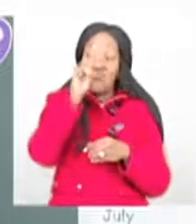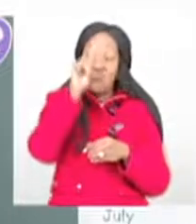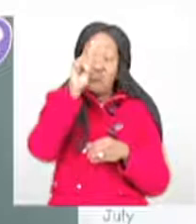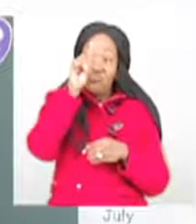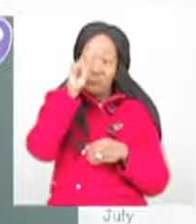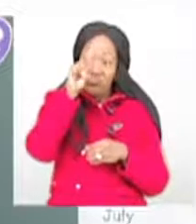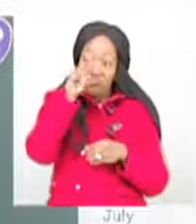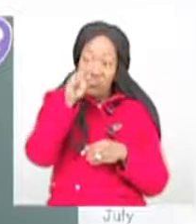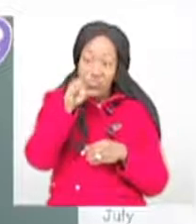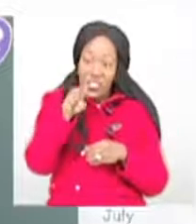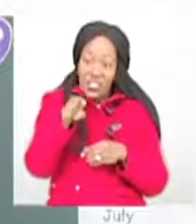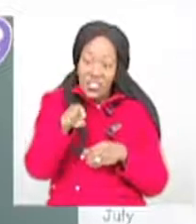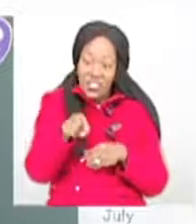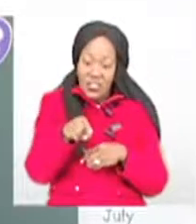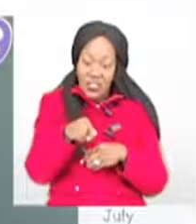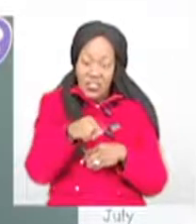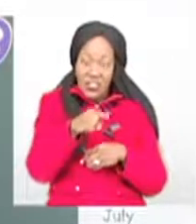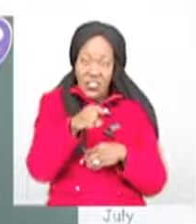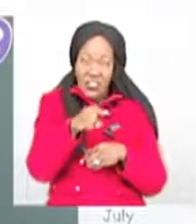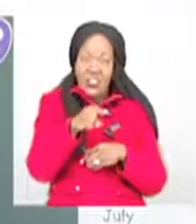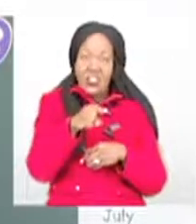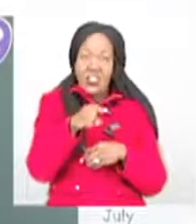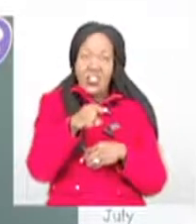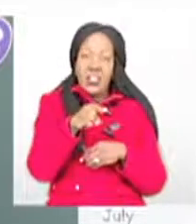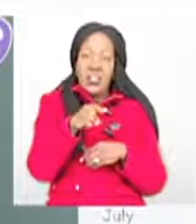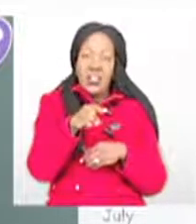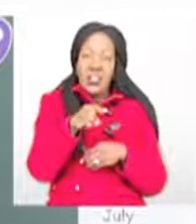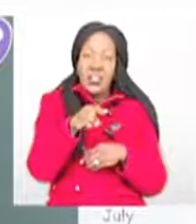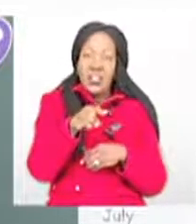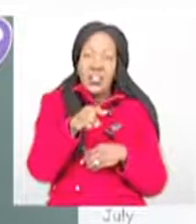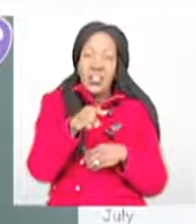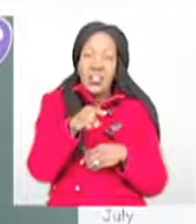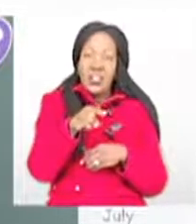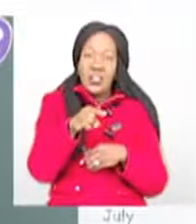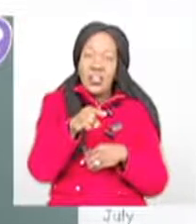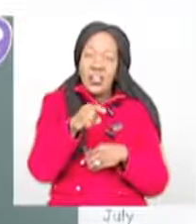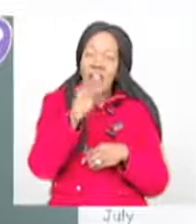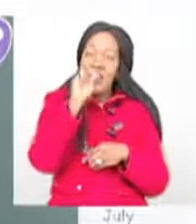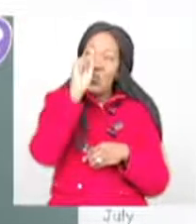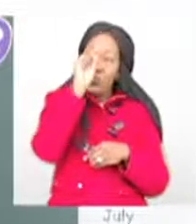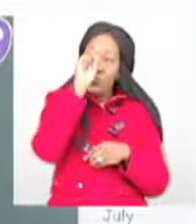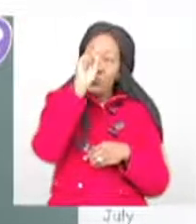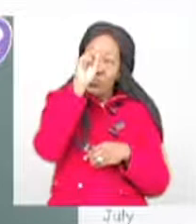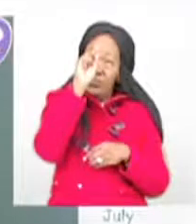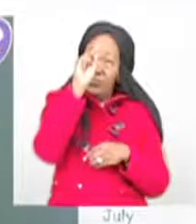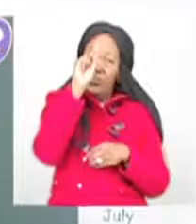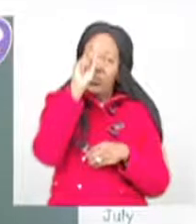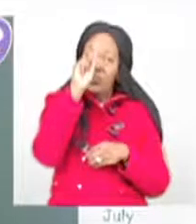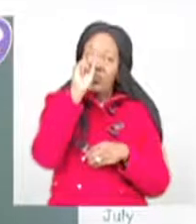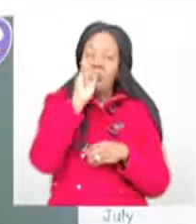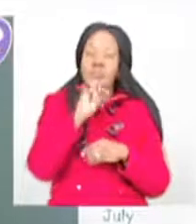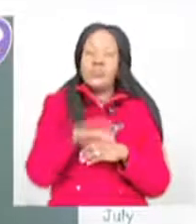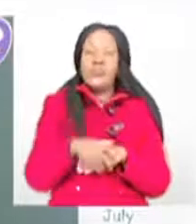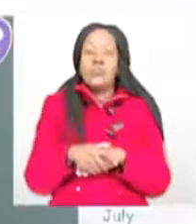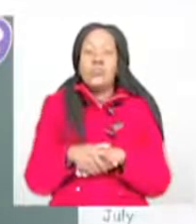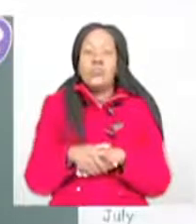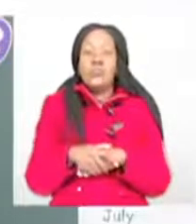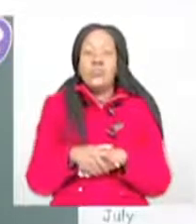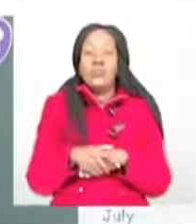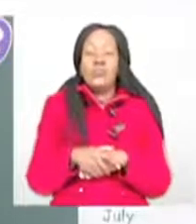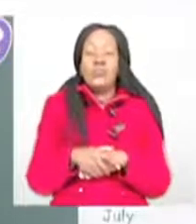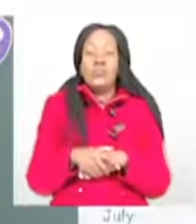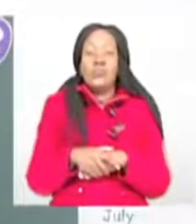bend his knees backwards and put a dot for his